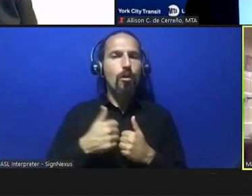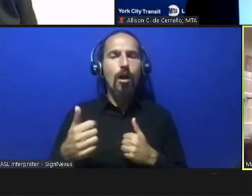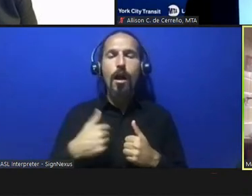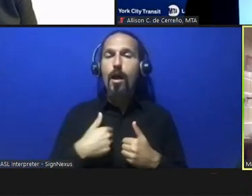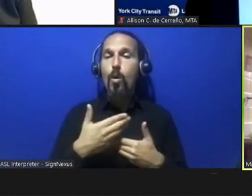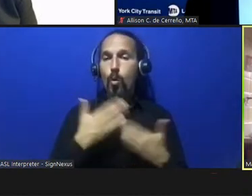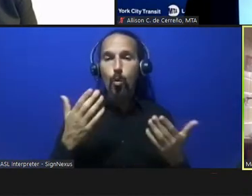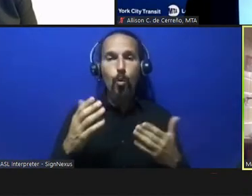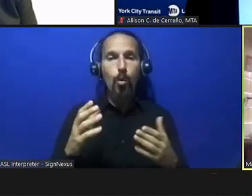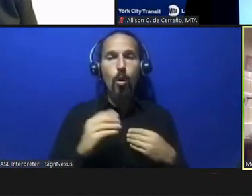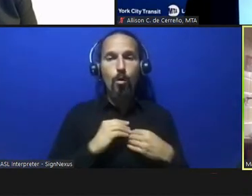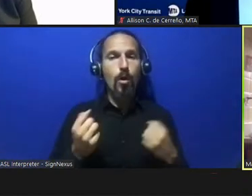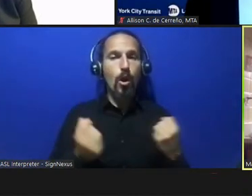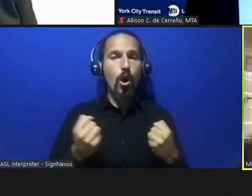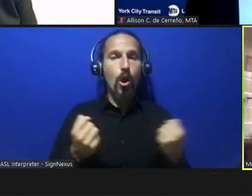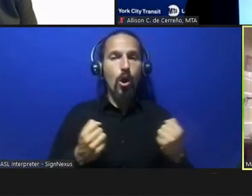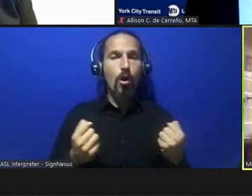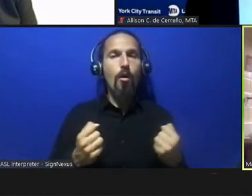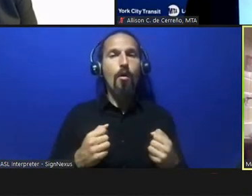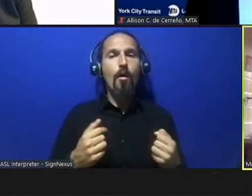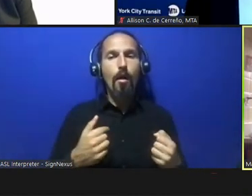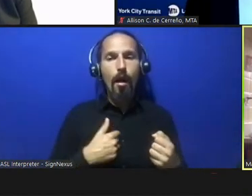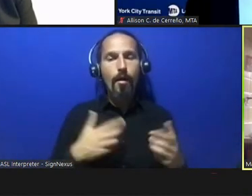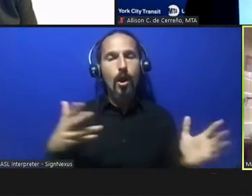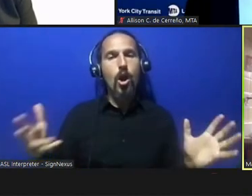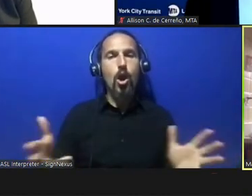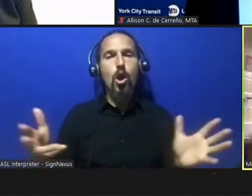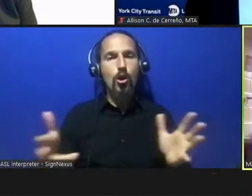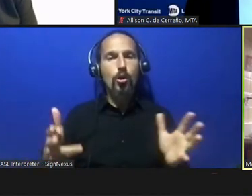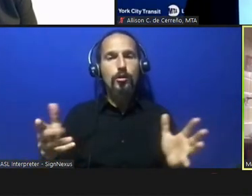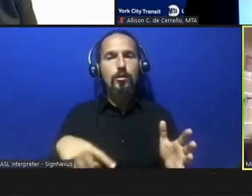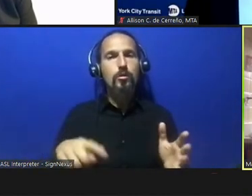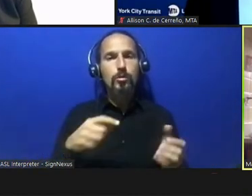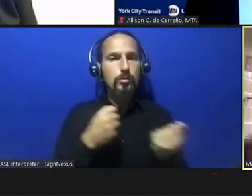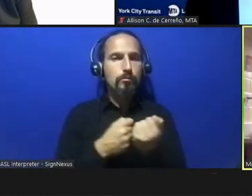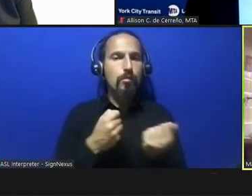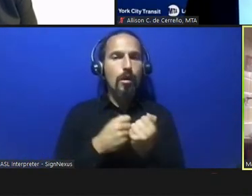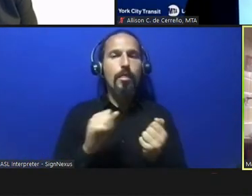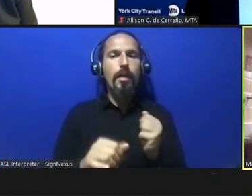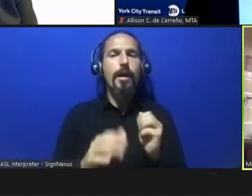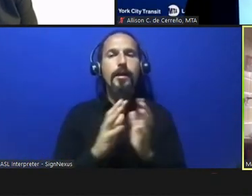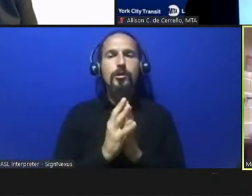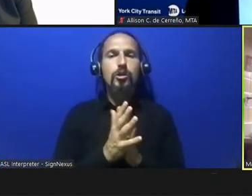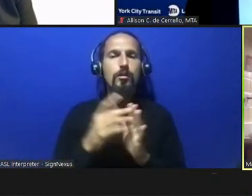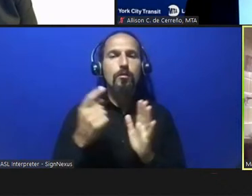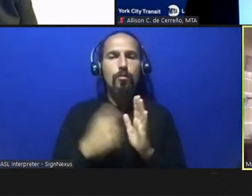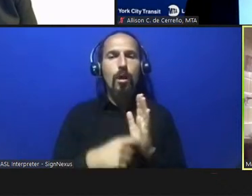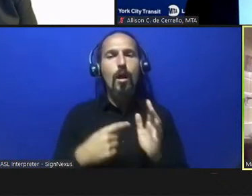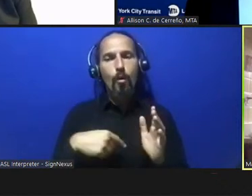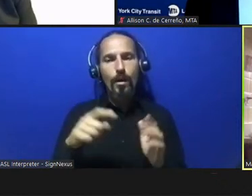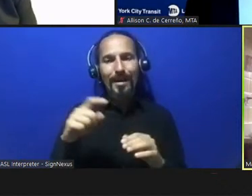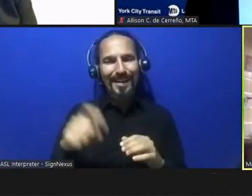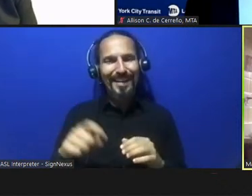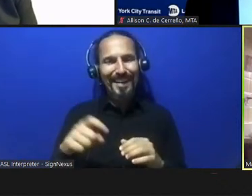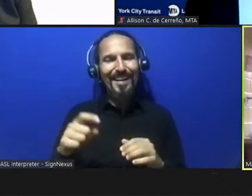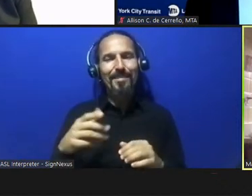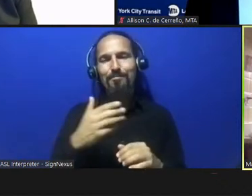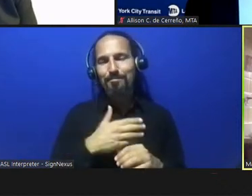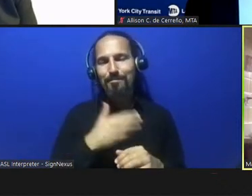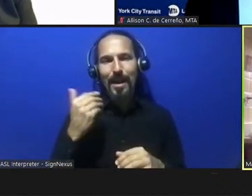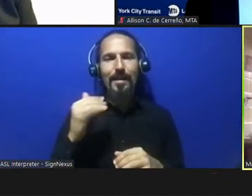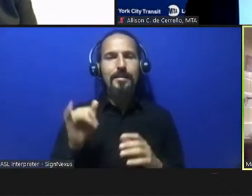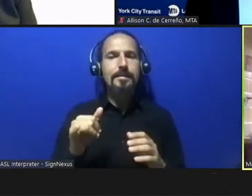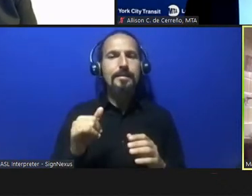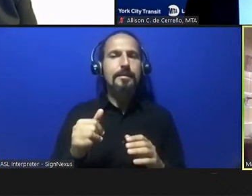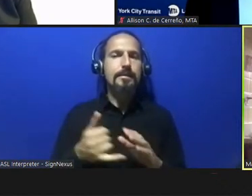car and i urge that we support congestion pricing because we need to have better subway